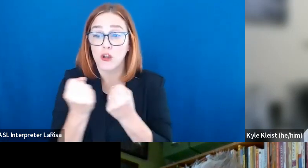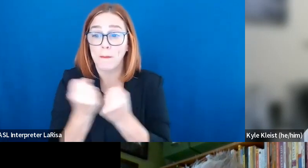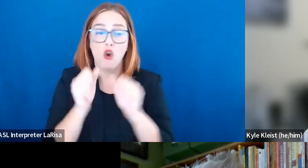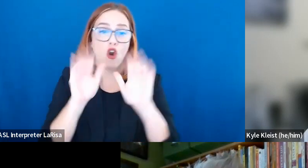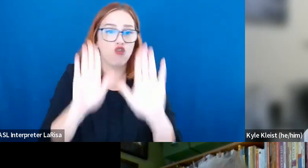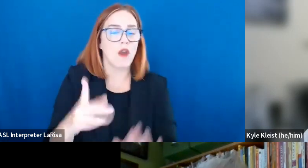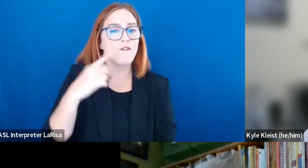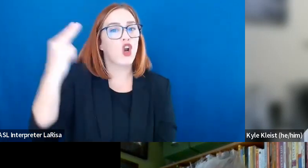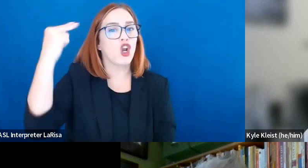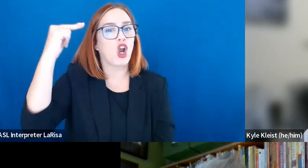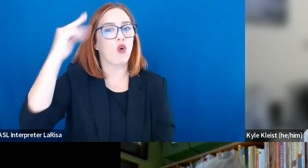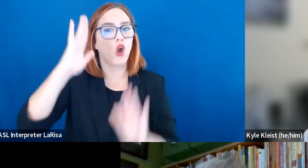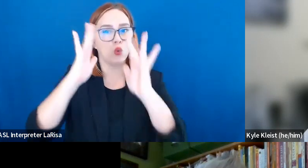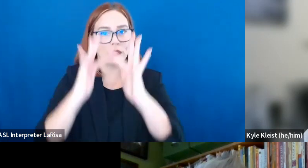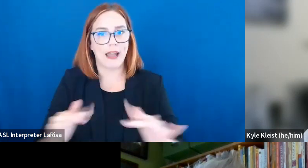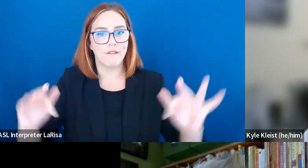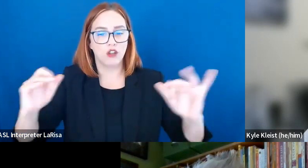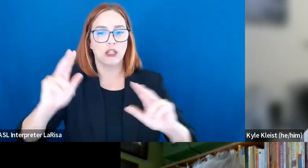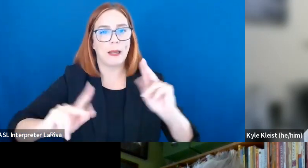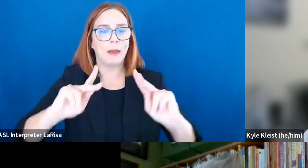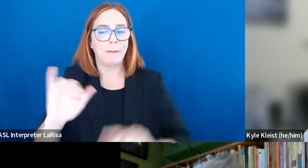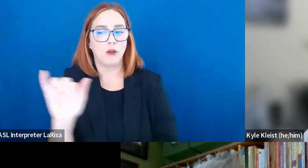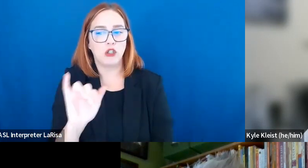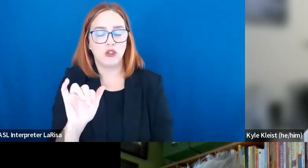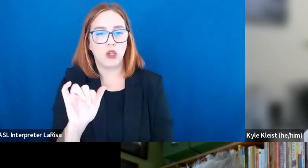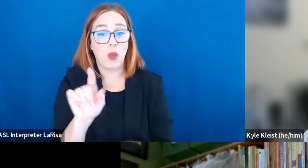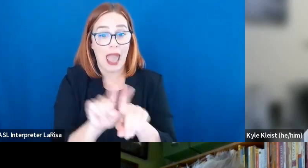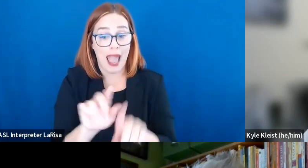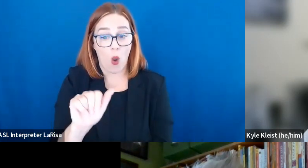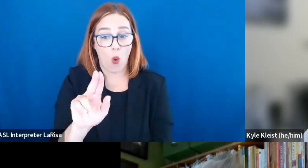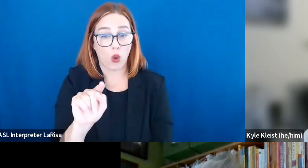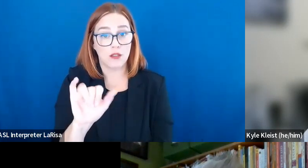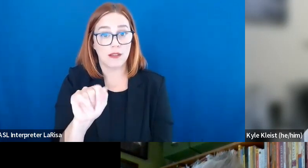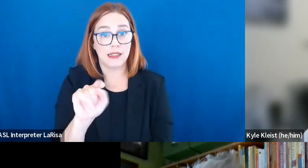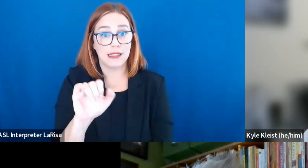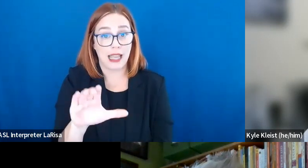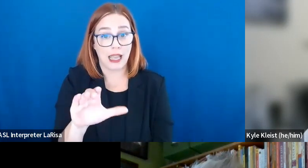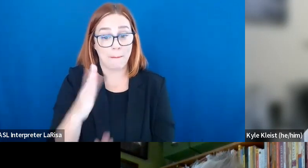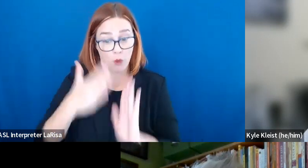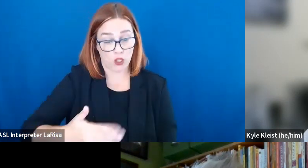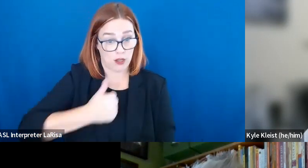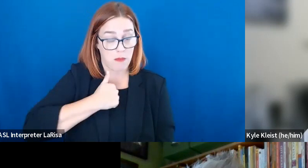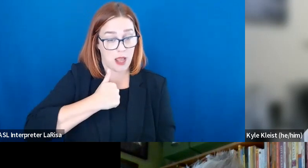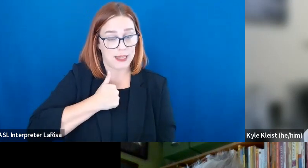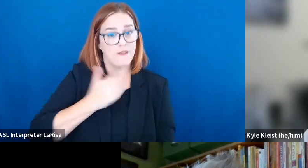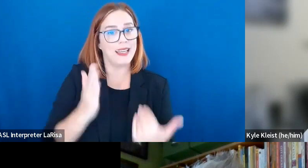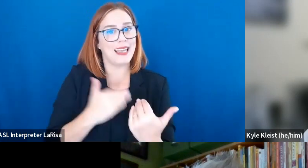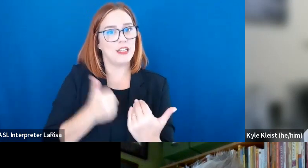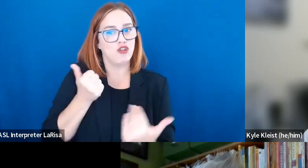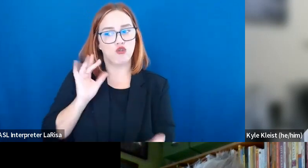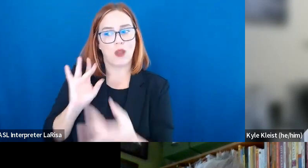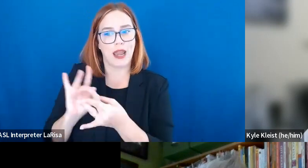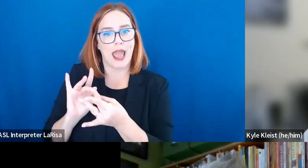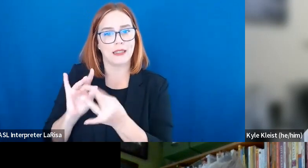people too. As an autistic person, it is far easier for me to connect with other autistic people because they understand from